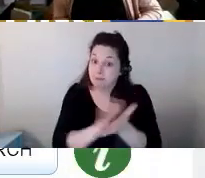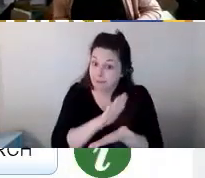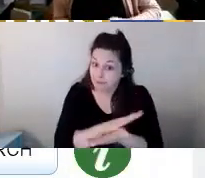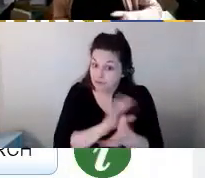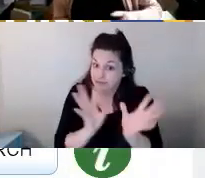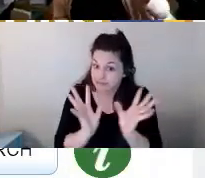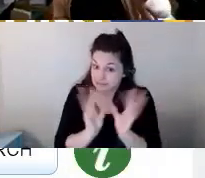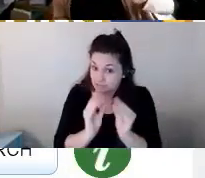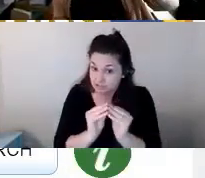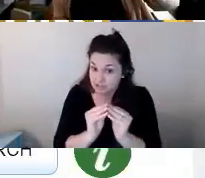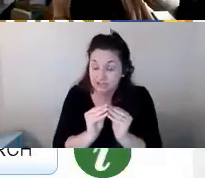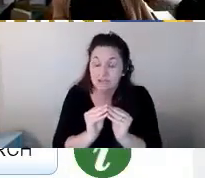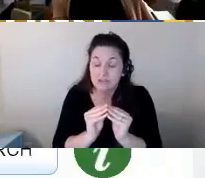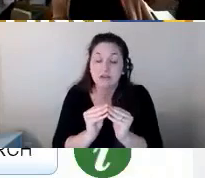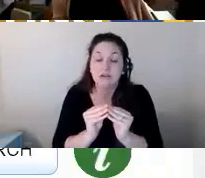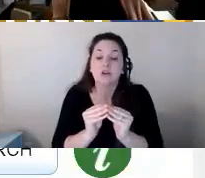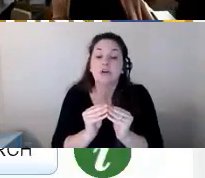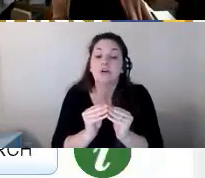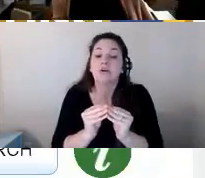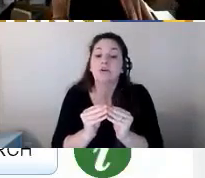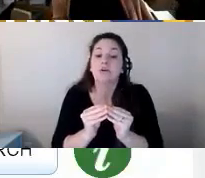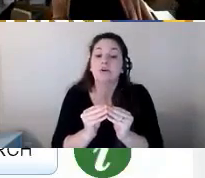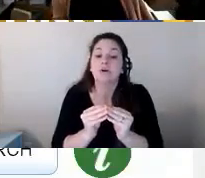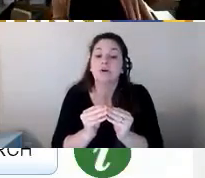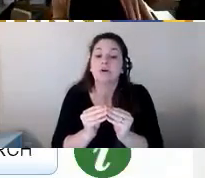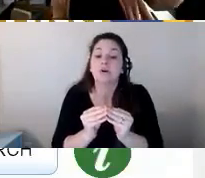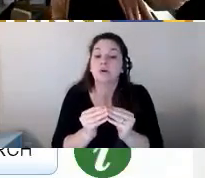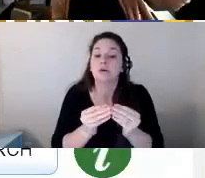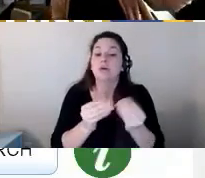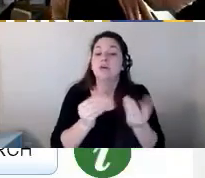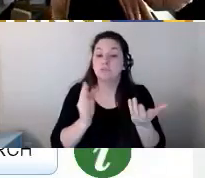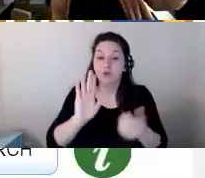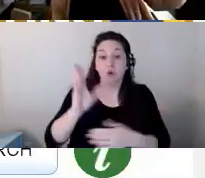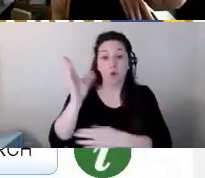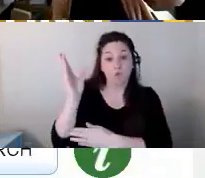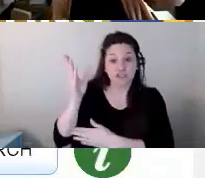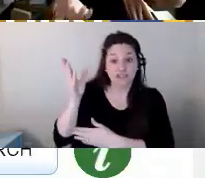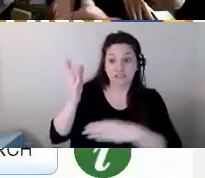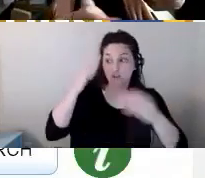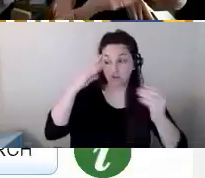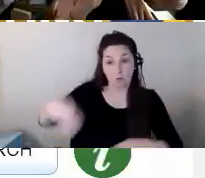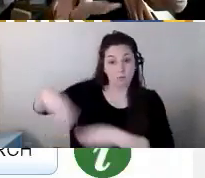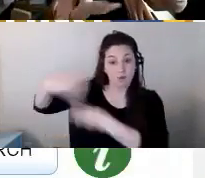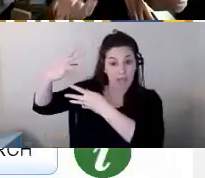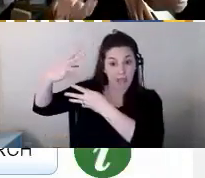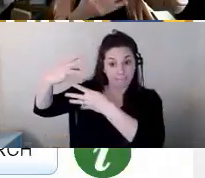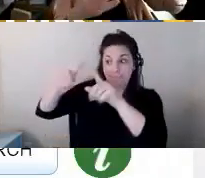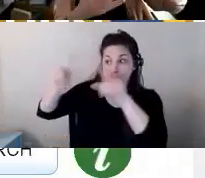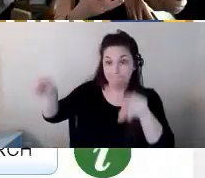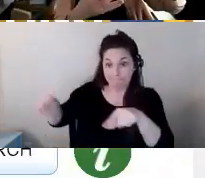is that you will bring up your presentation and then highlight